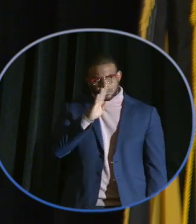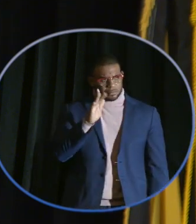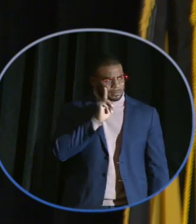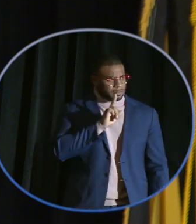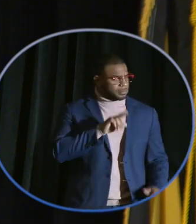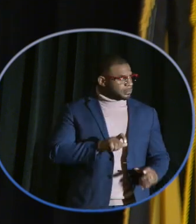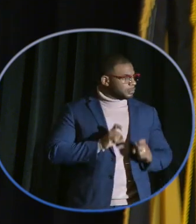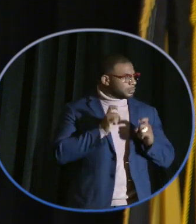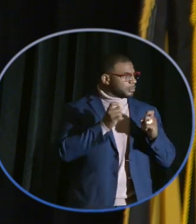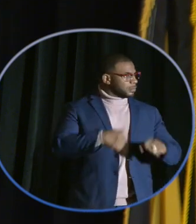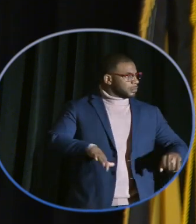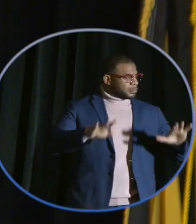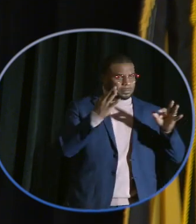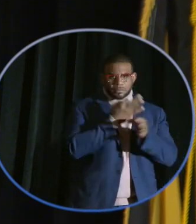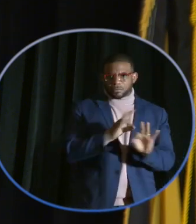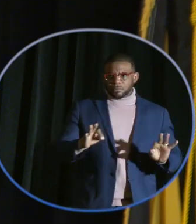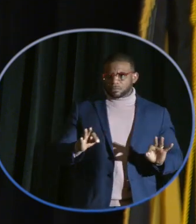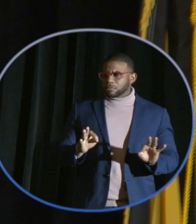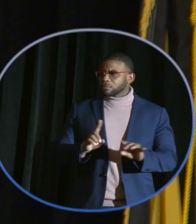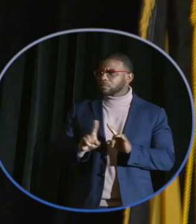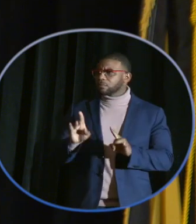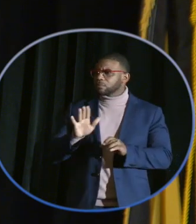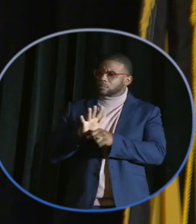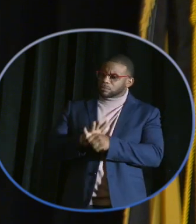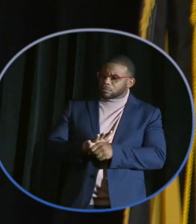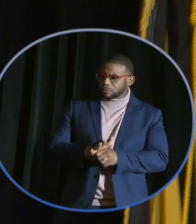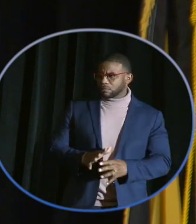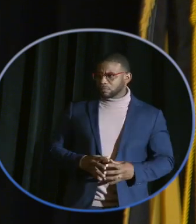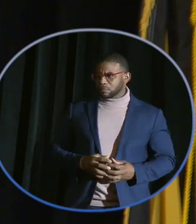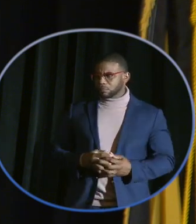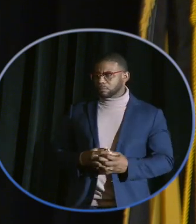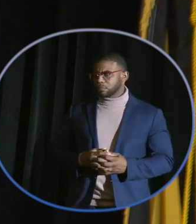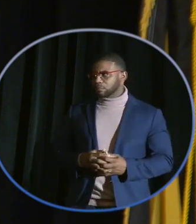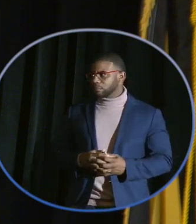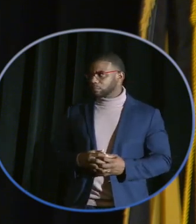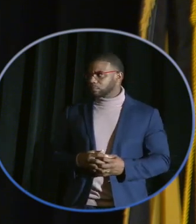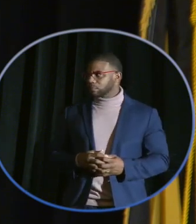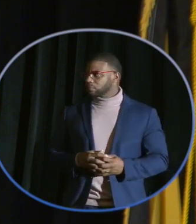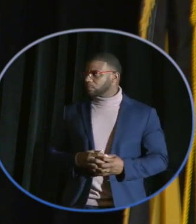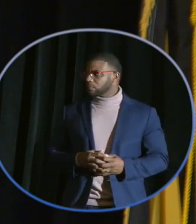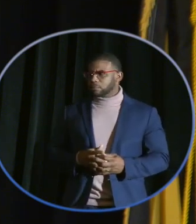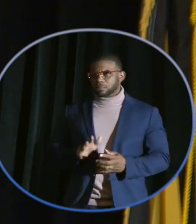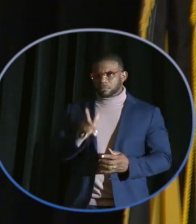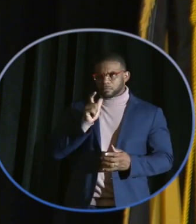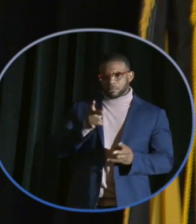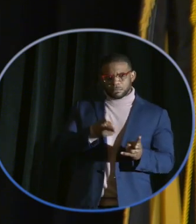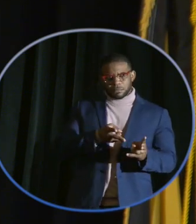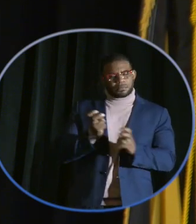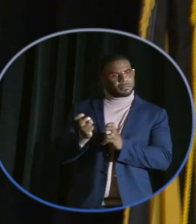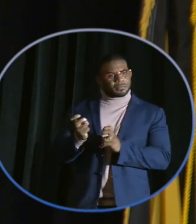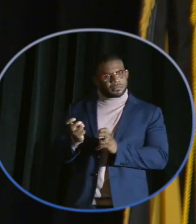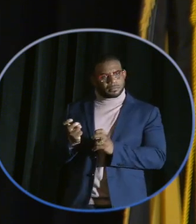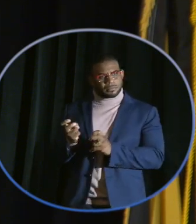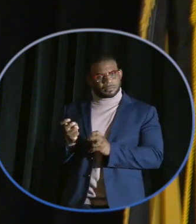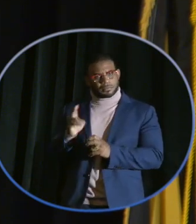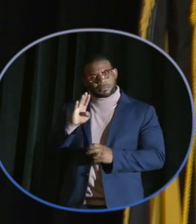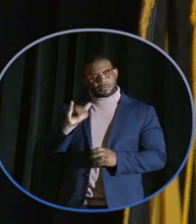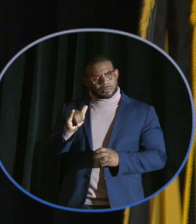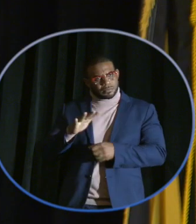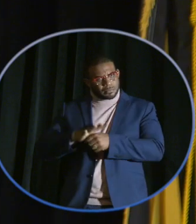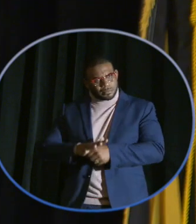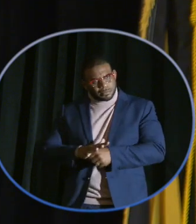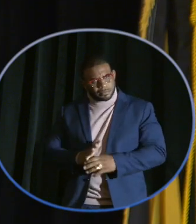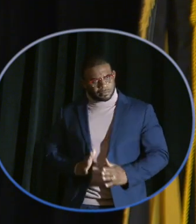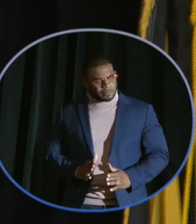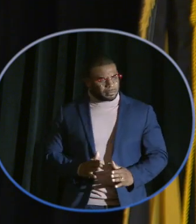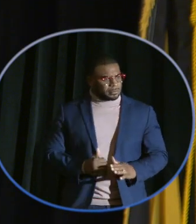to be given up freely by the oppressor. It will have to be taken by the